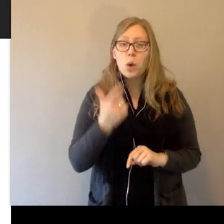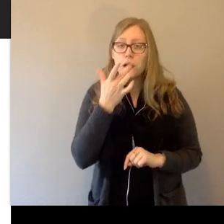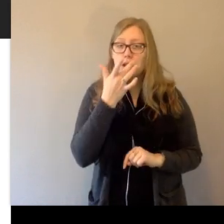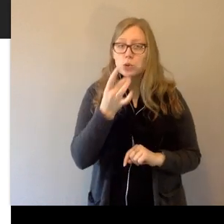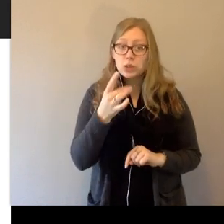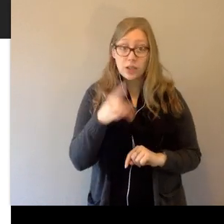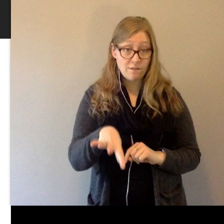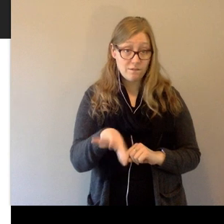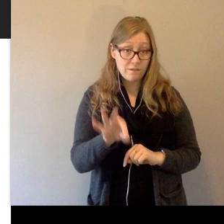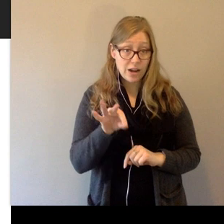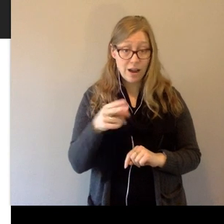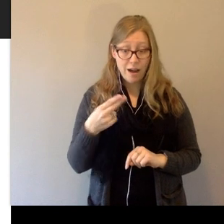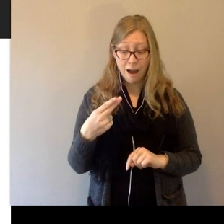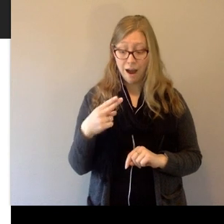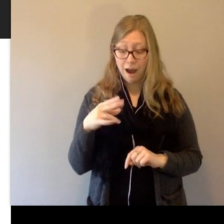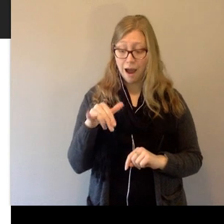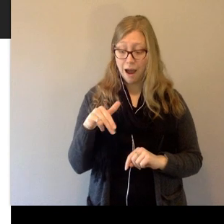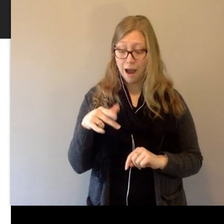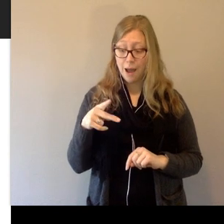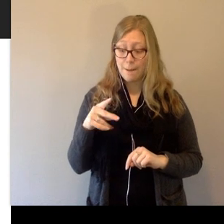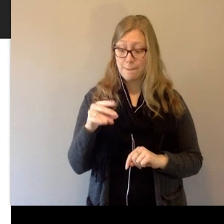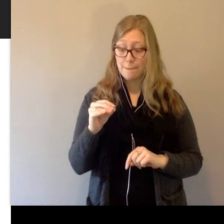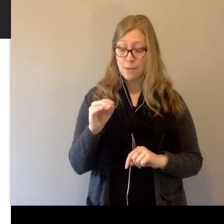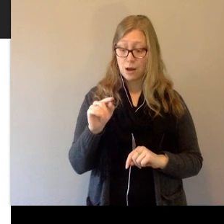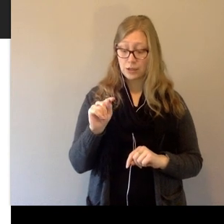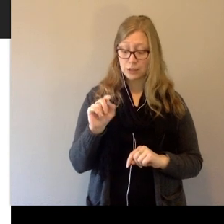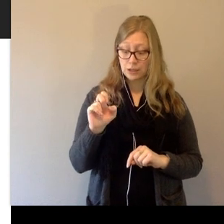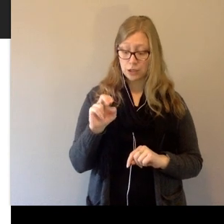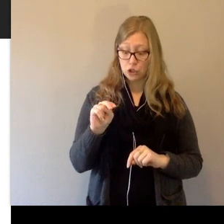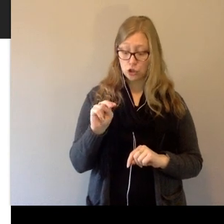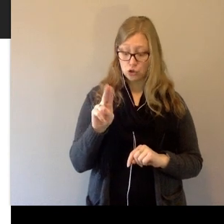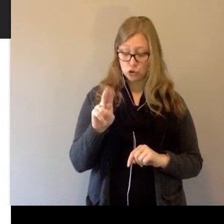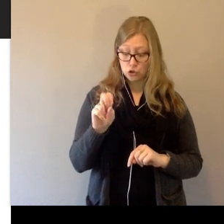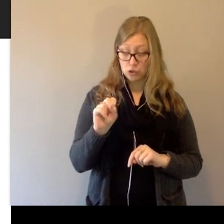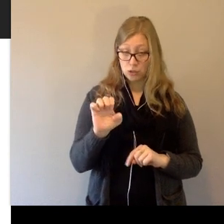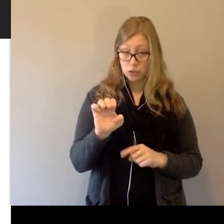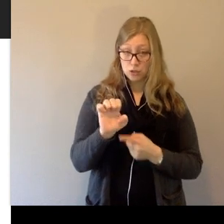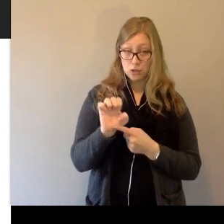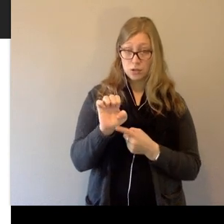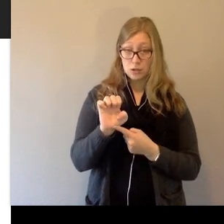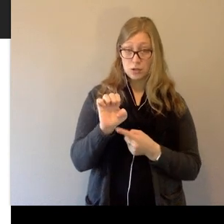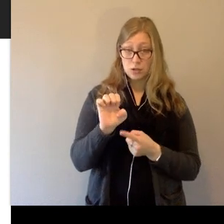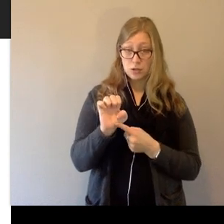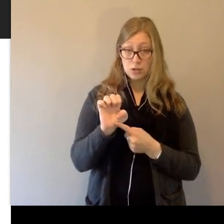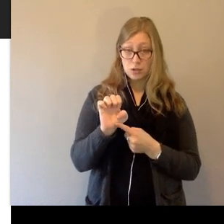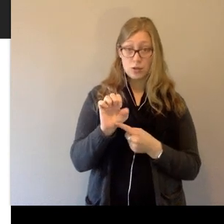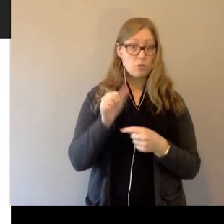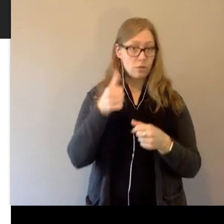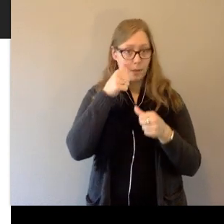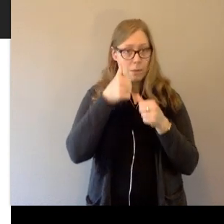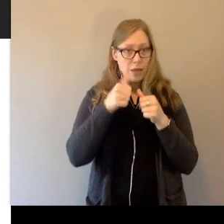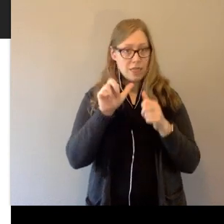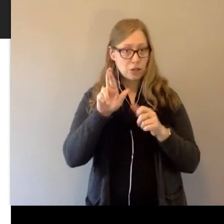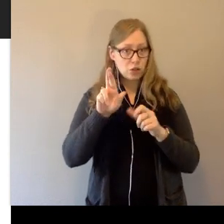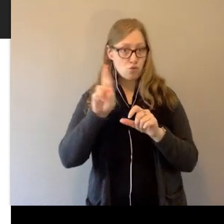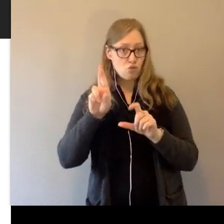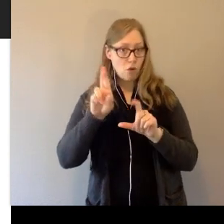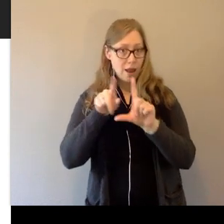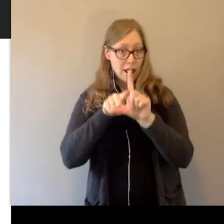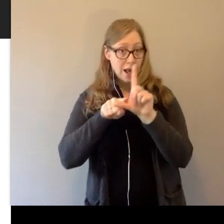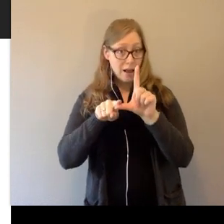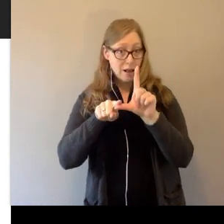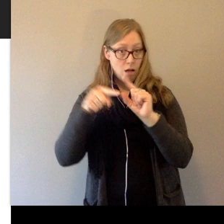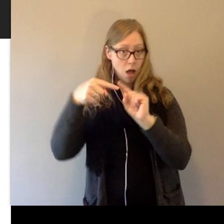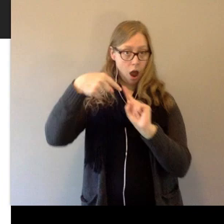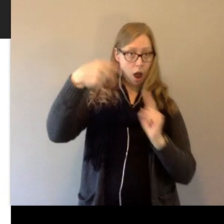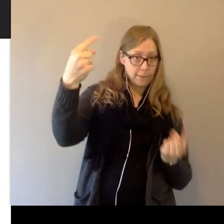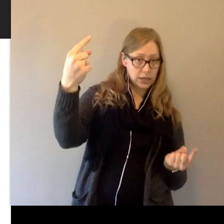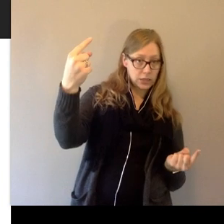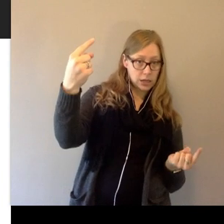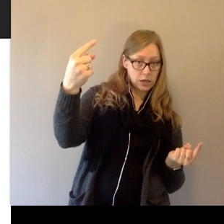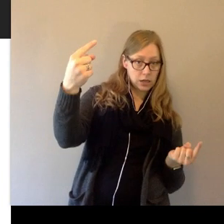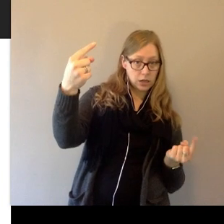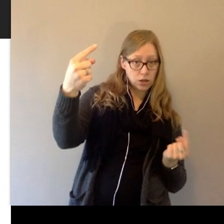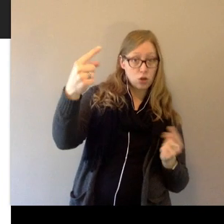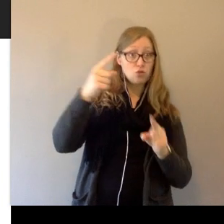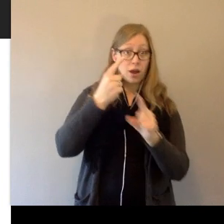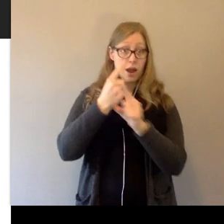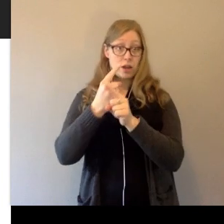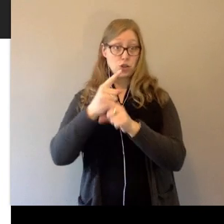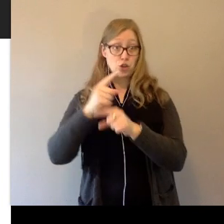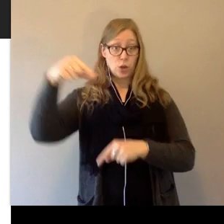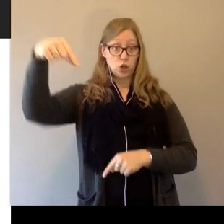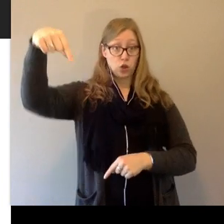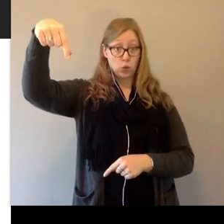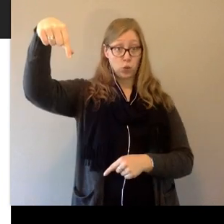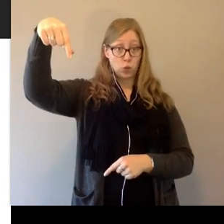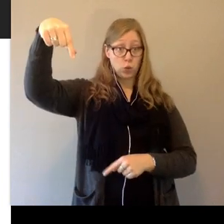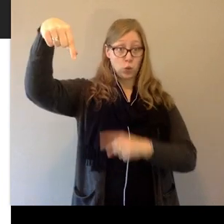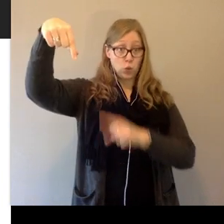hypotenuse. So the hypotenuse is going to be the side that's opposite the right angle. So here's my right angle Q. Opposite that is the